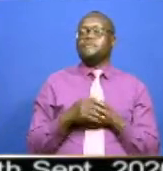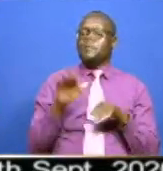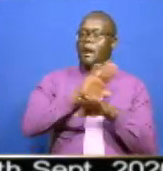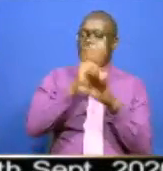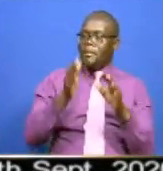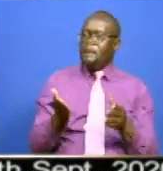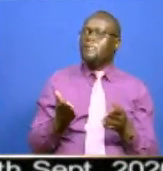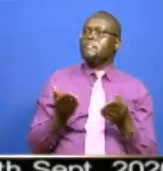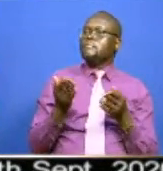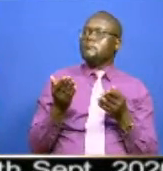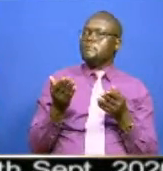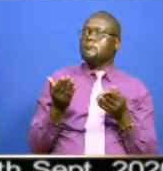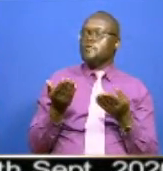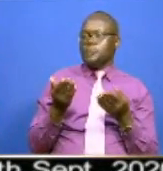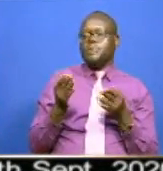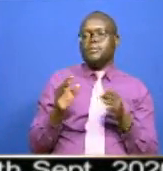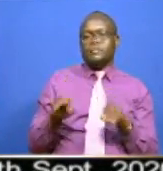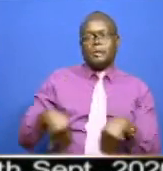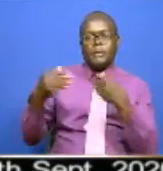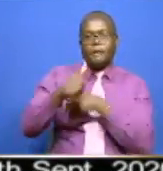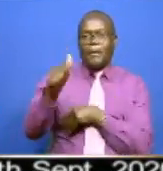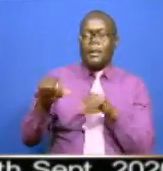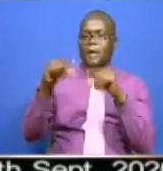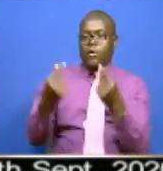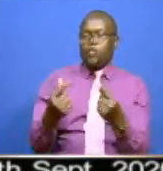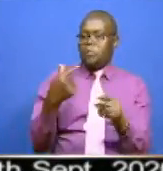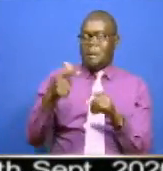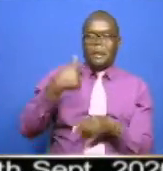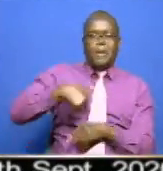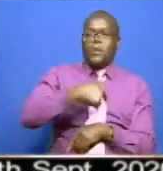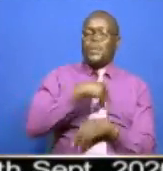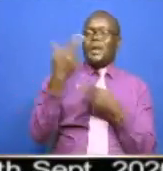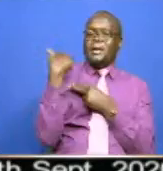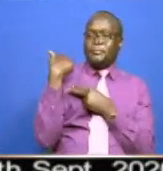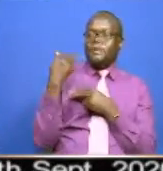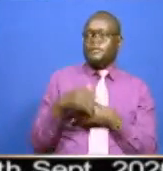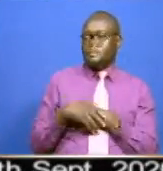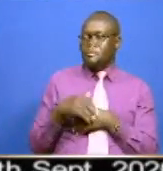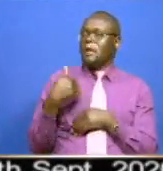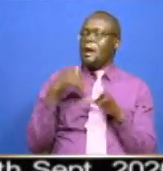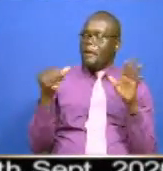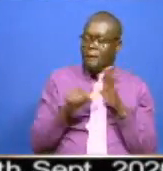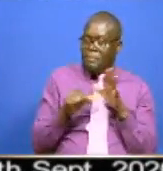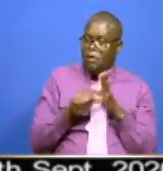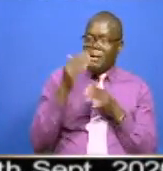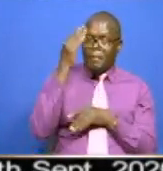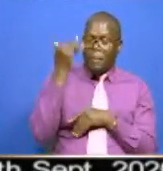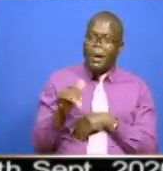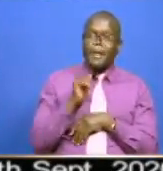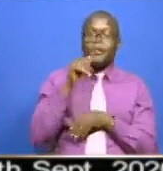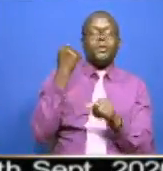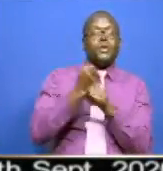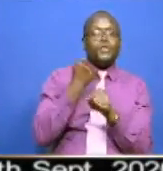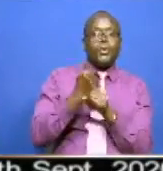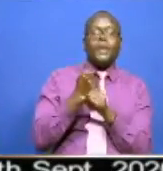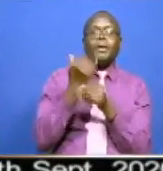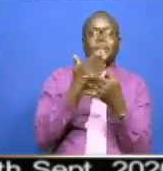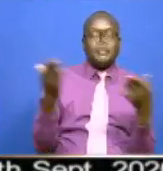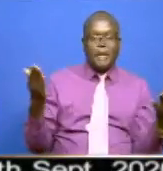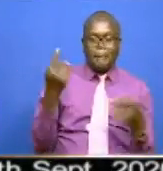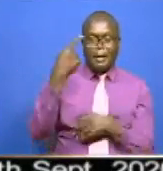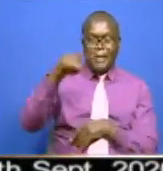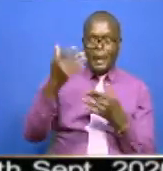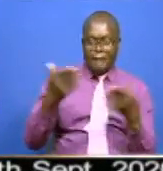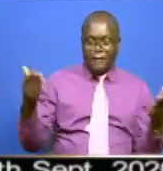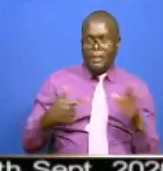many issues we can handle ourselves. And we are in many problems because of not doing some of the things we are supposed to do,